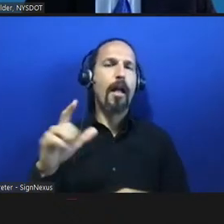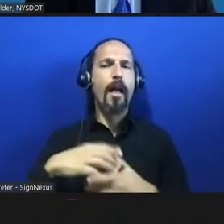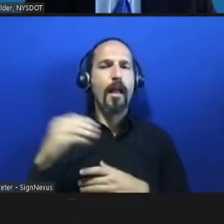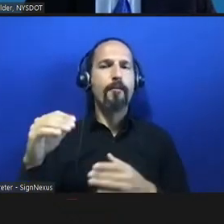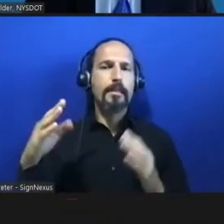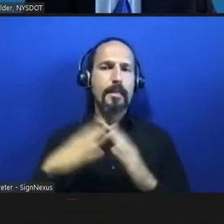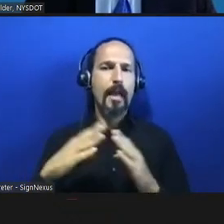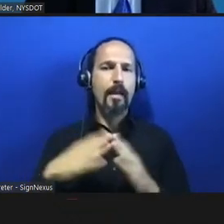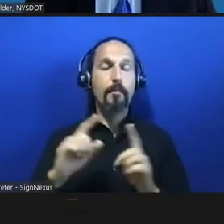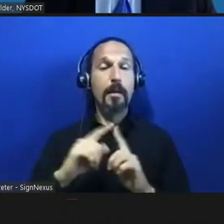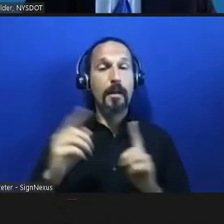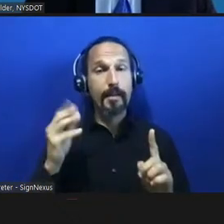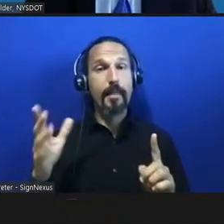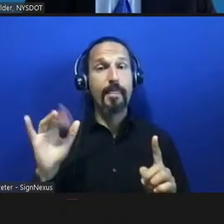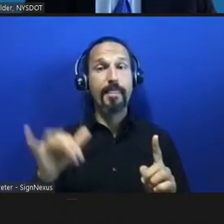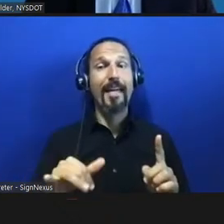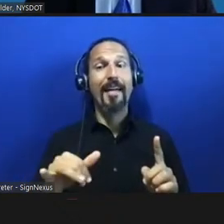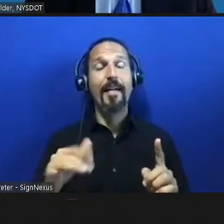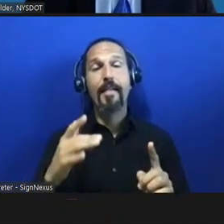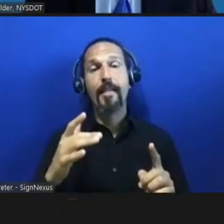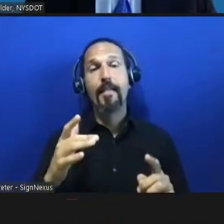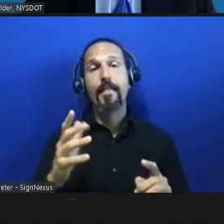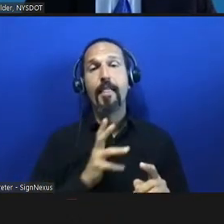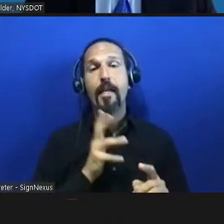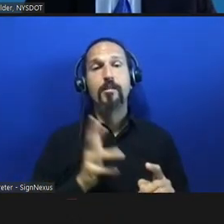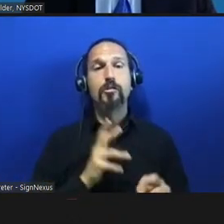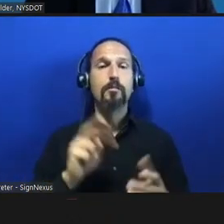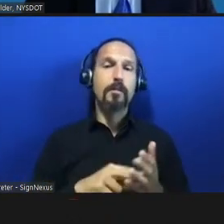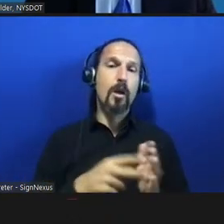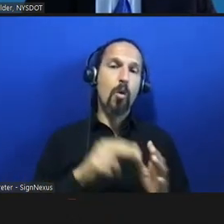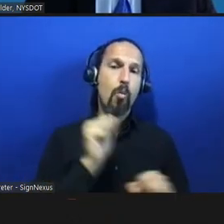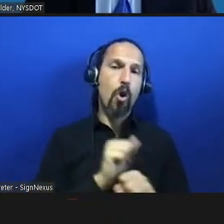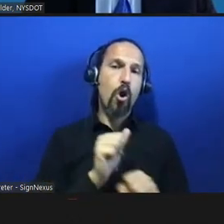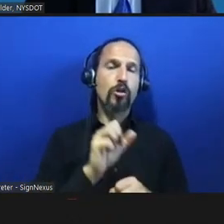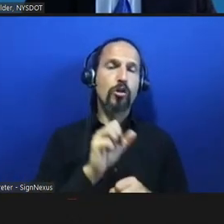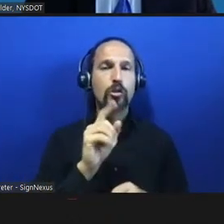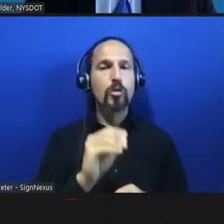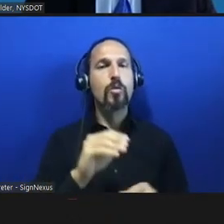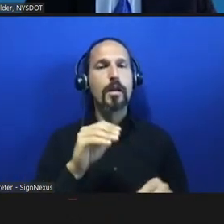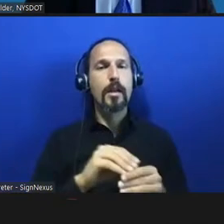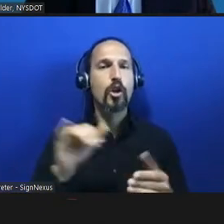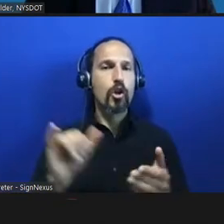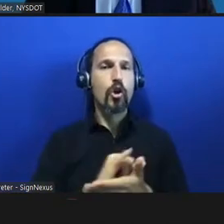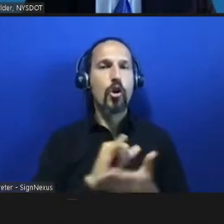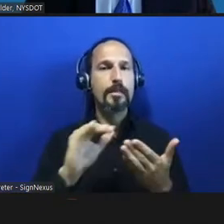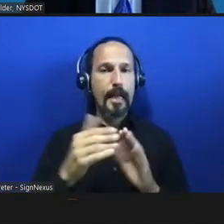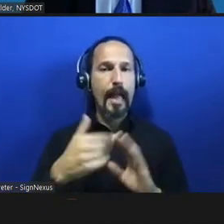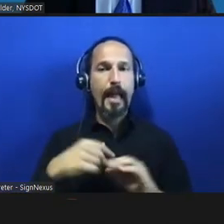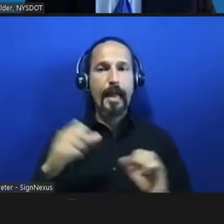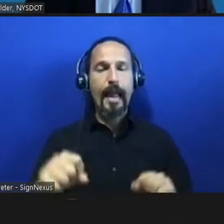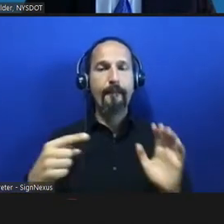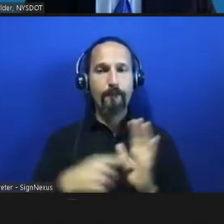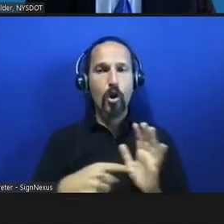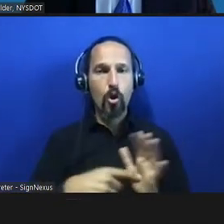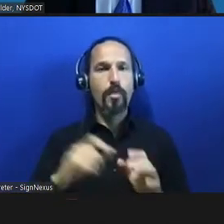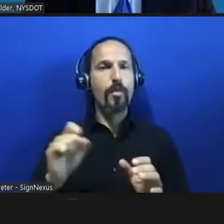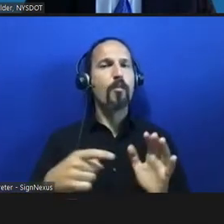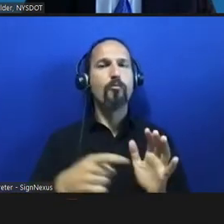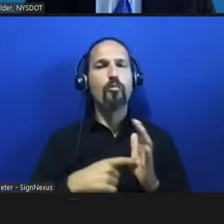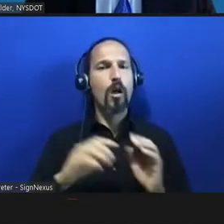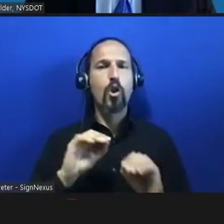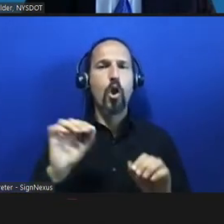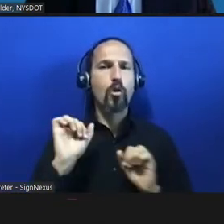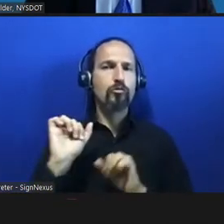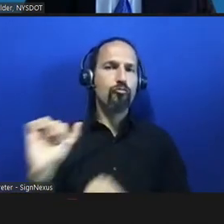town but the luxury for me was to have a live work studio in New York City which I could afford at the time and required no driving